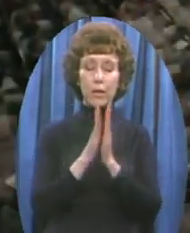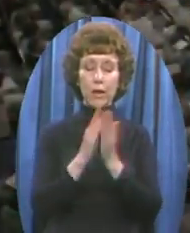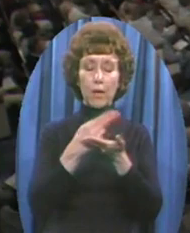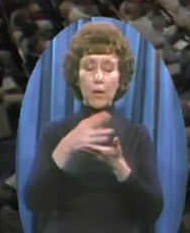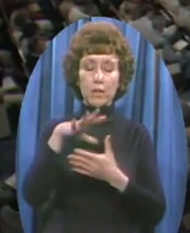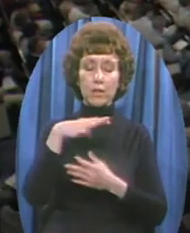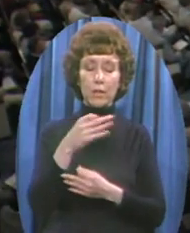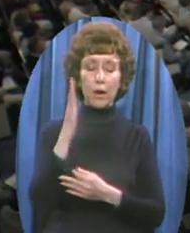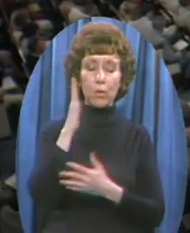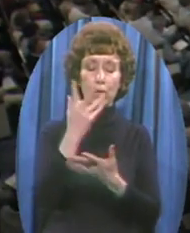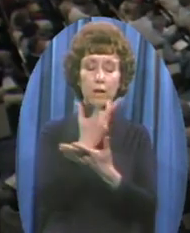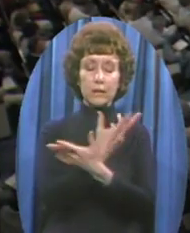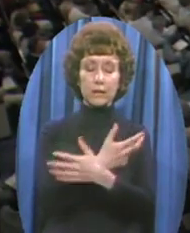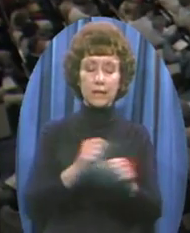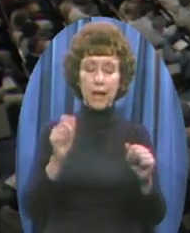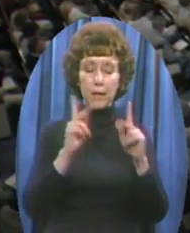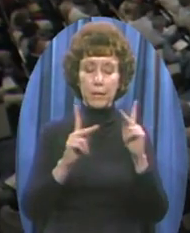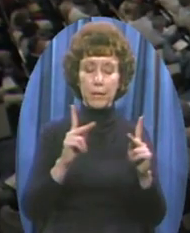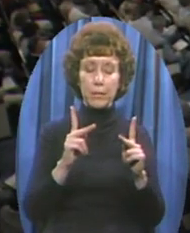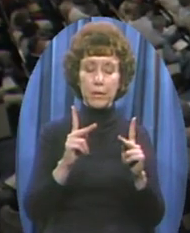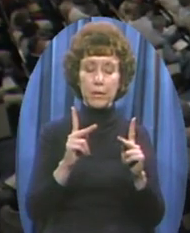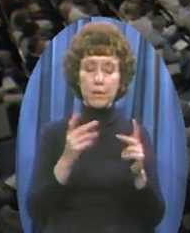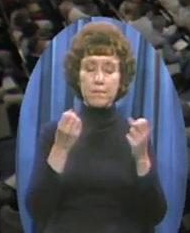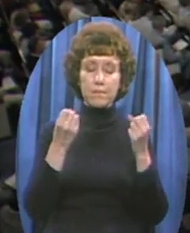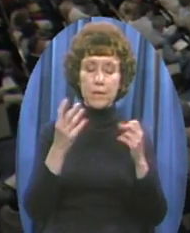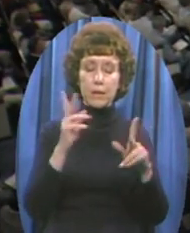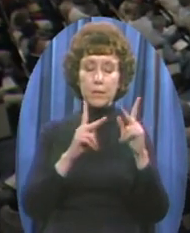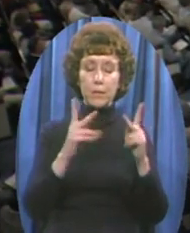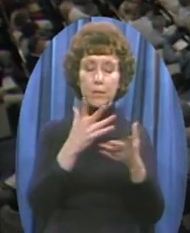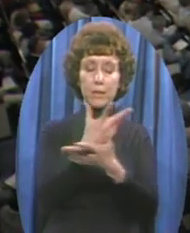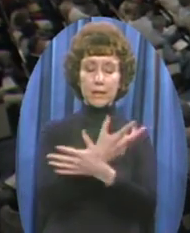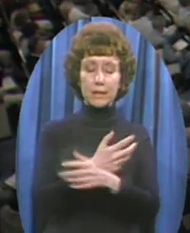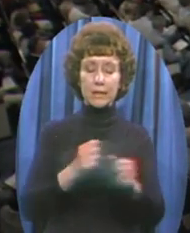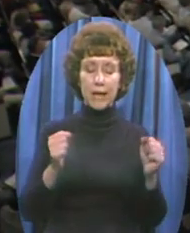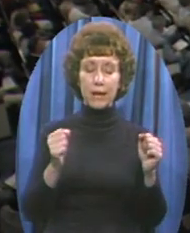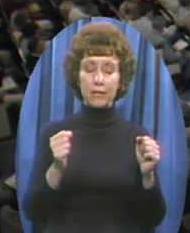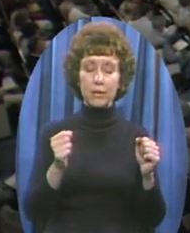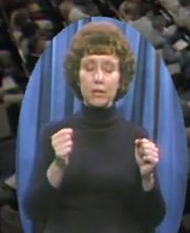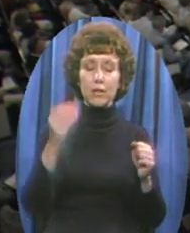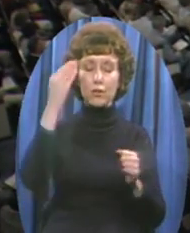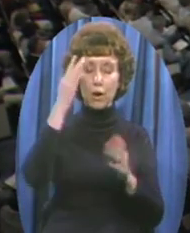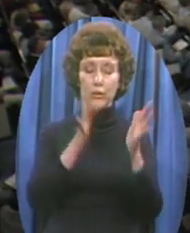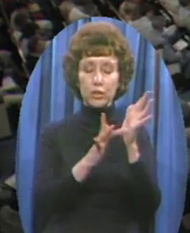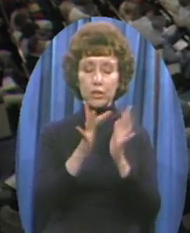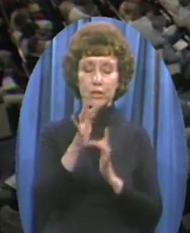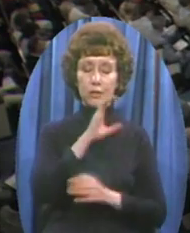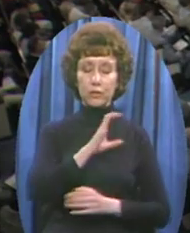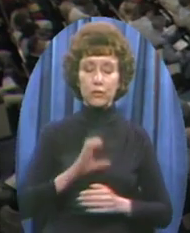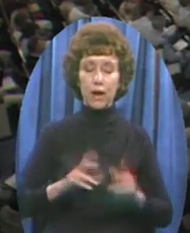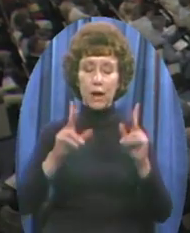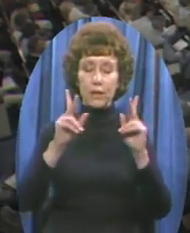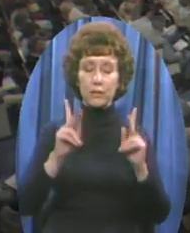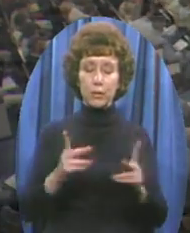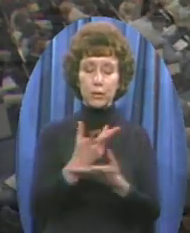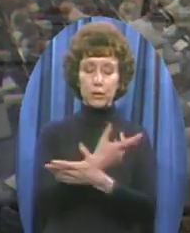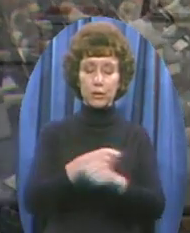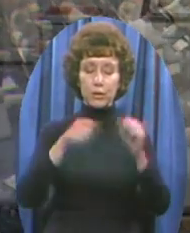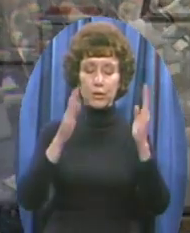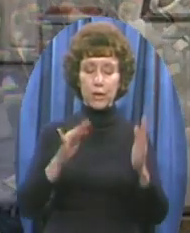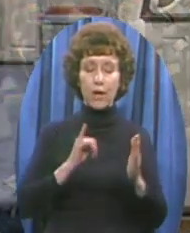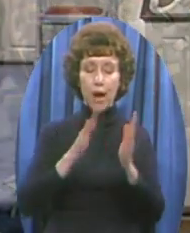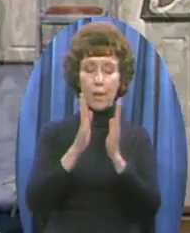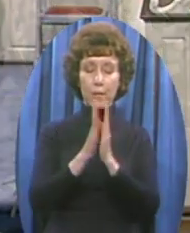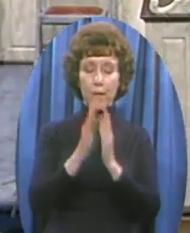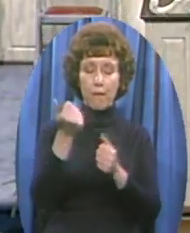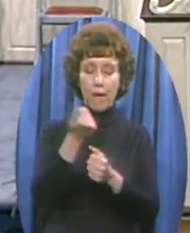the Holy Spirit shall bring multitudes to a saving knowledge of Jesus Christ. And I pray for every student on